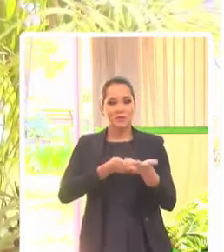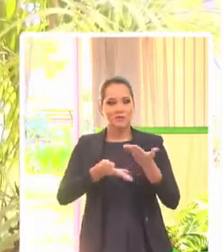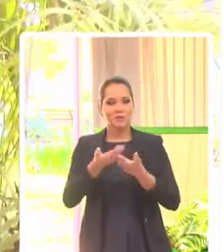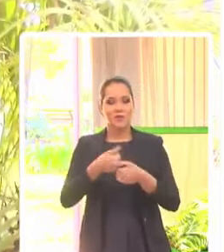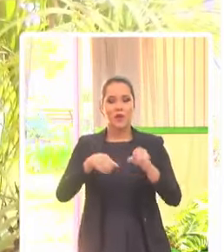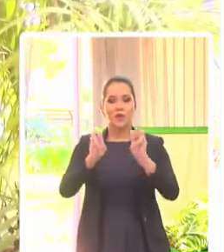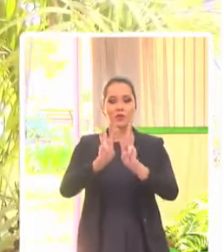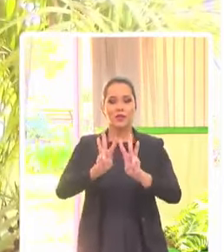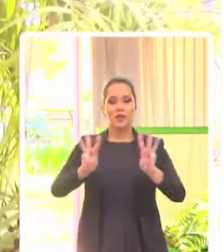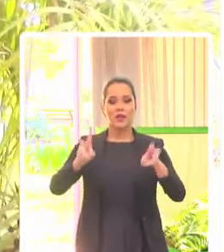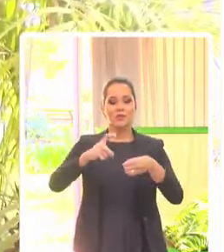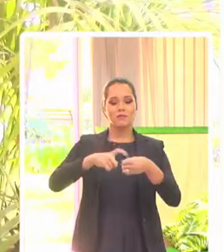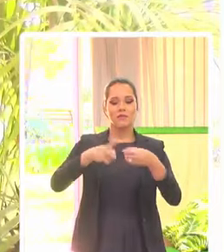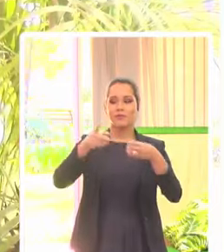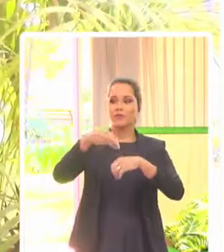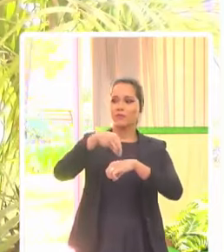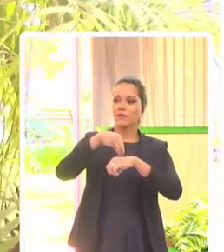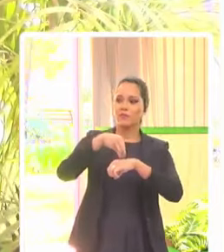colleagues so we can